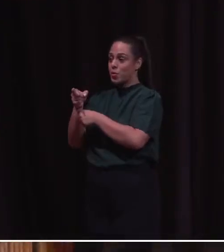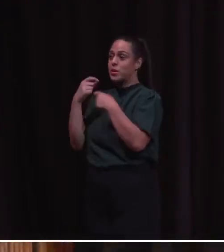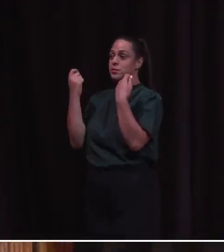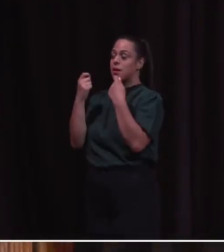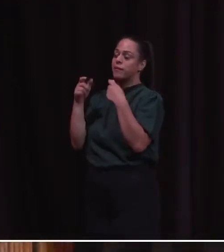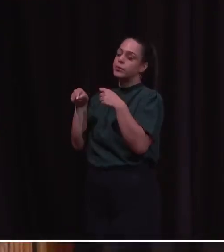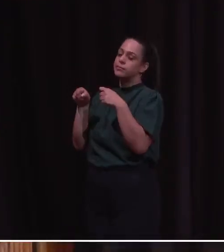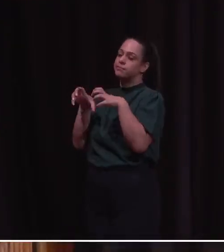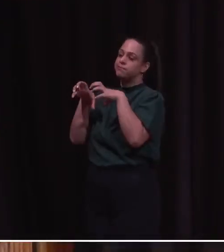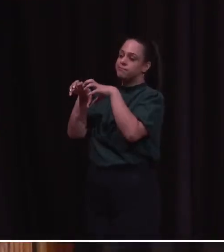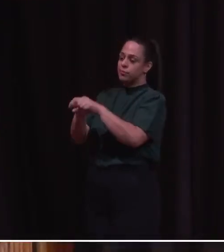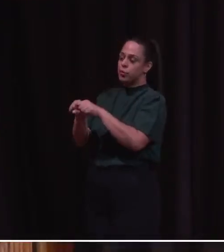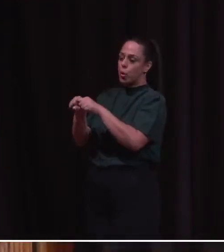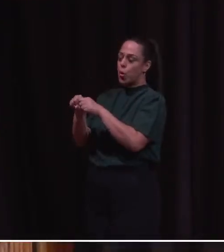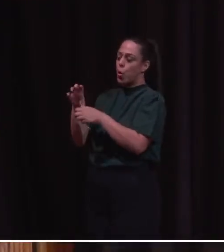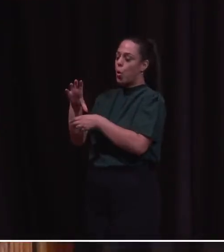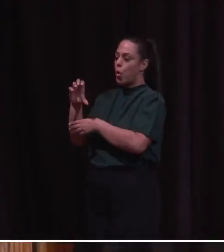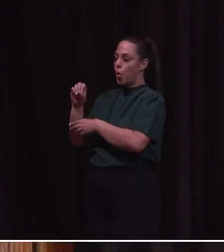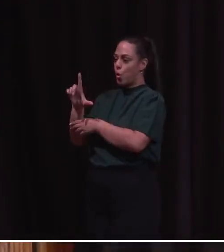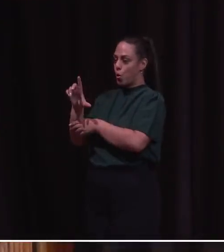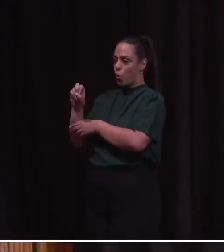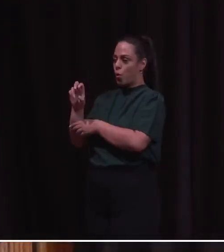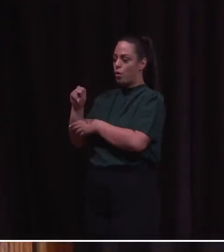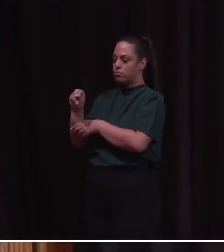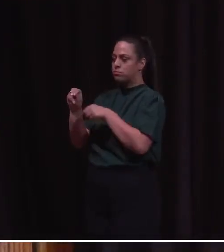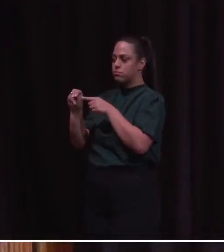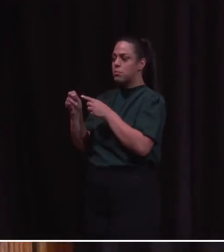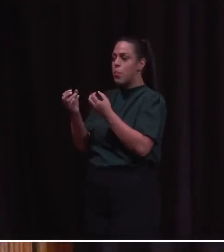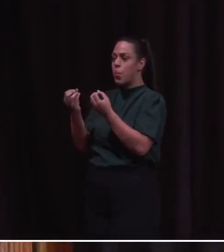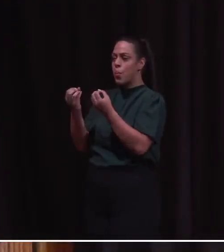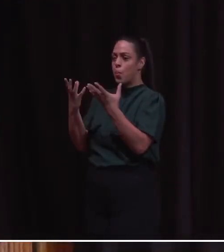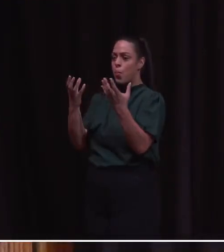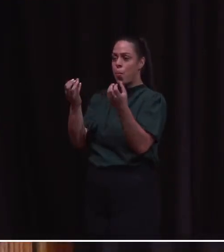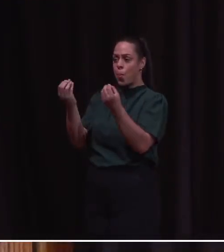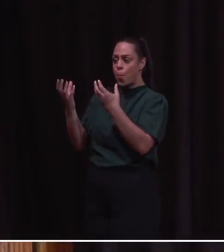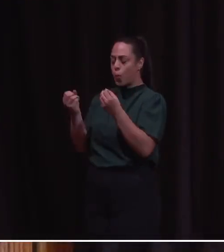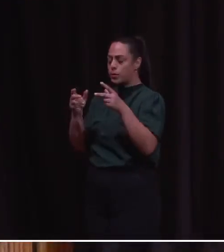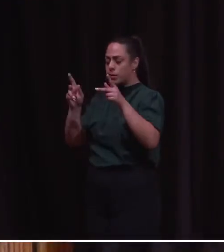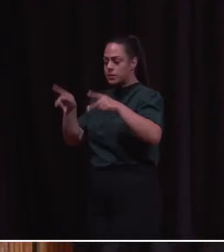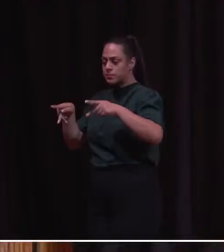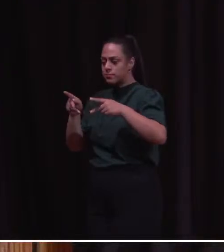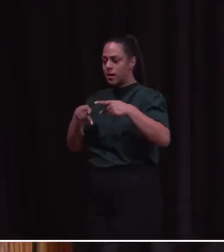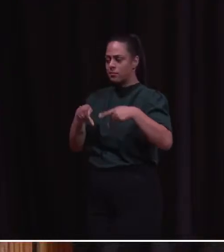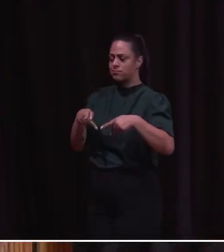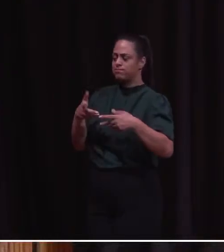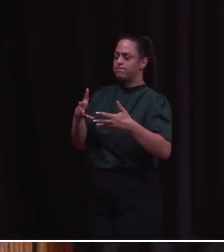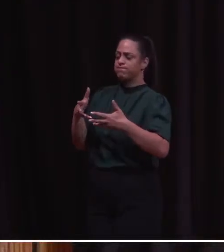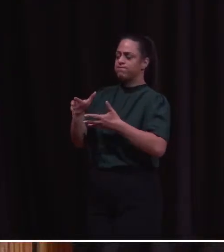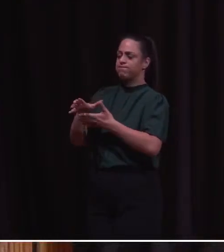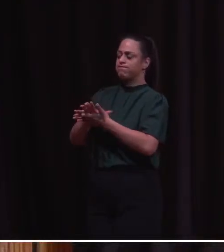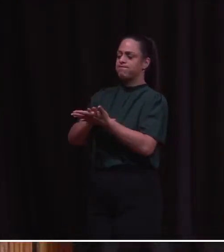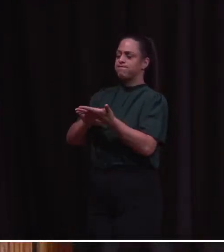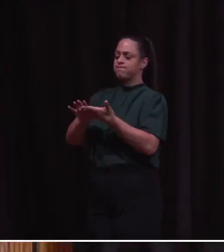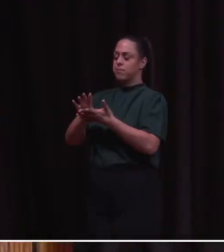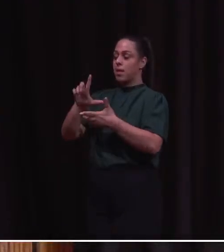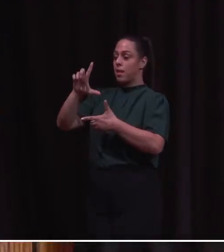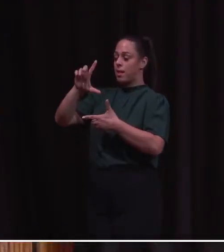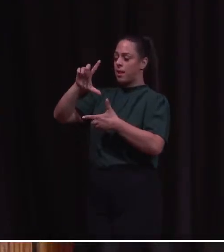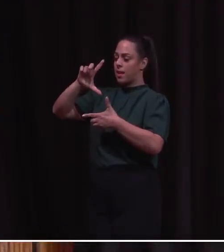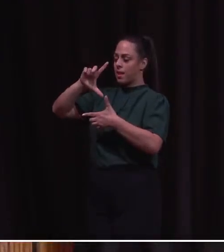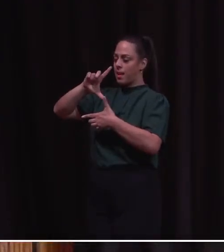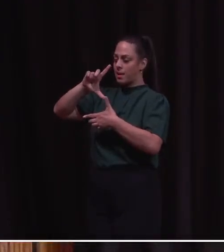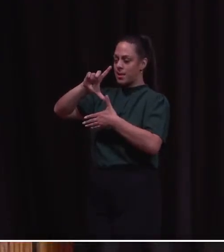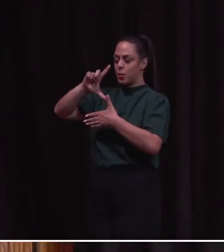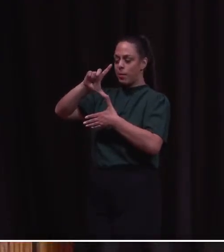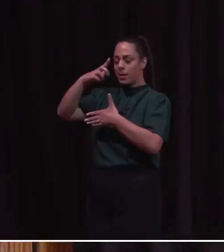among scholars in this hemisphere, in Latin America, around that 500-year